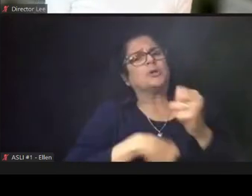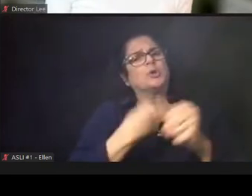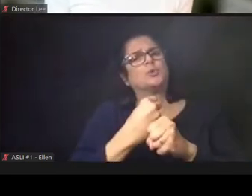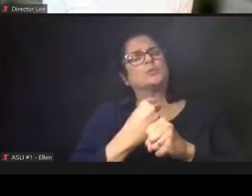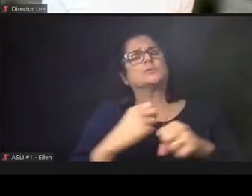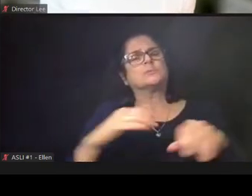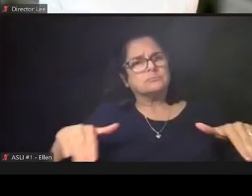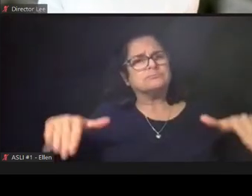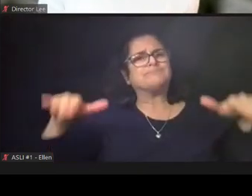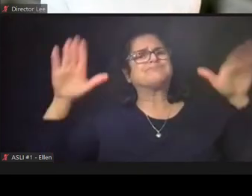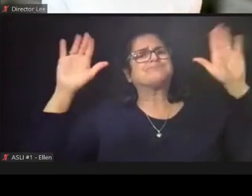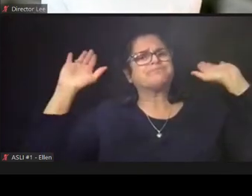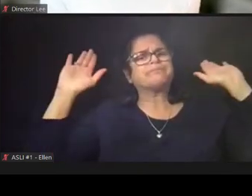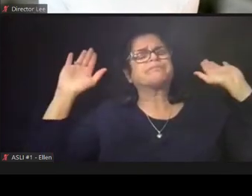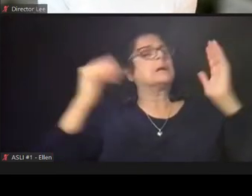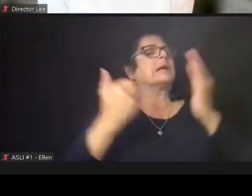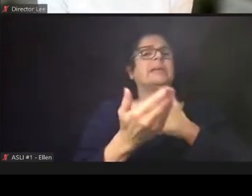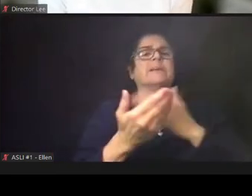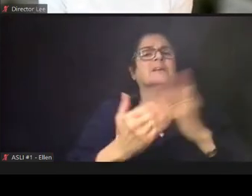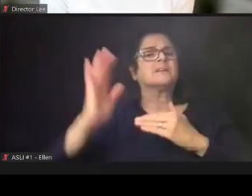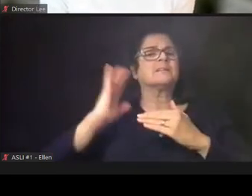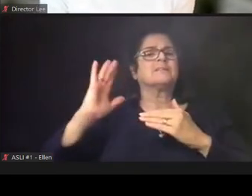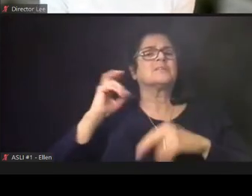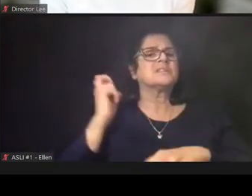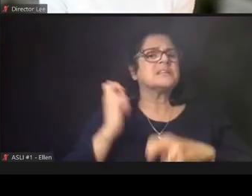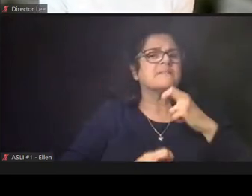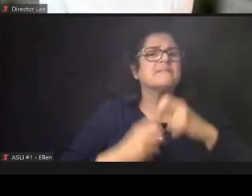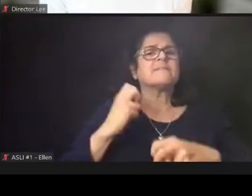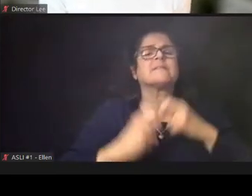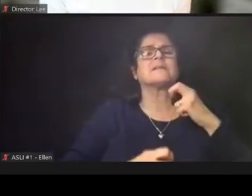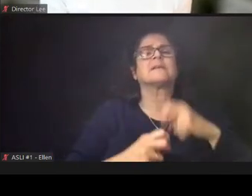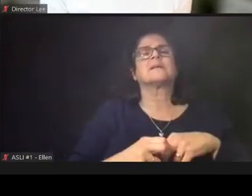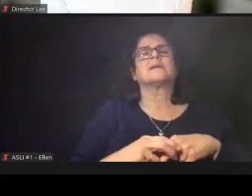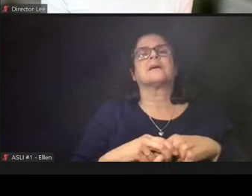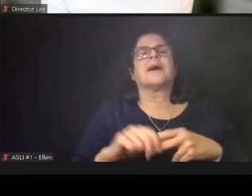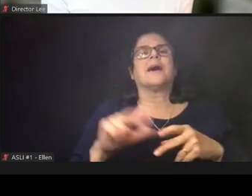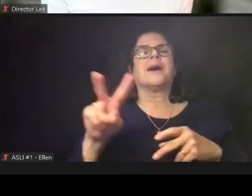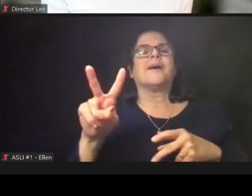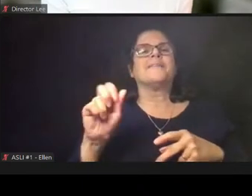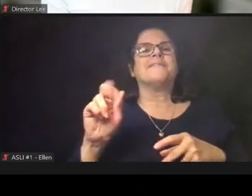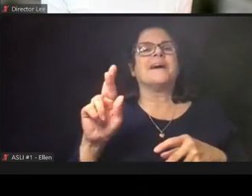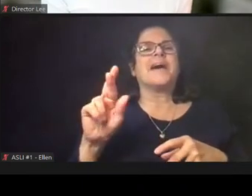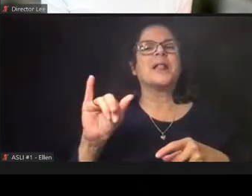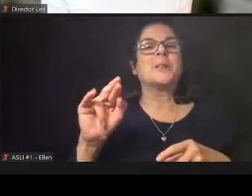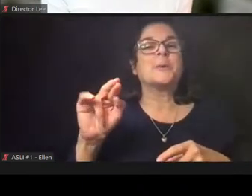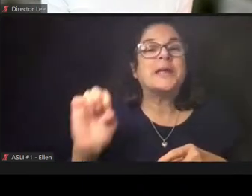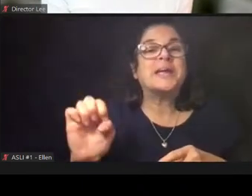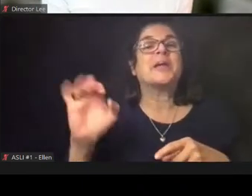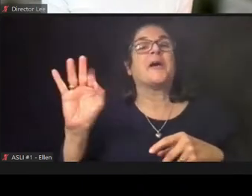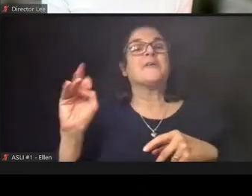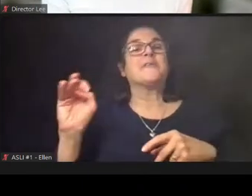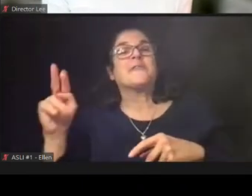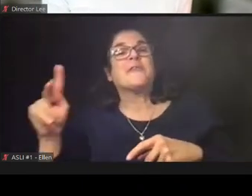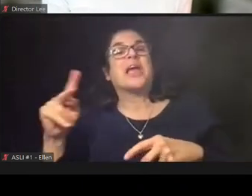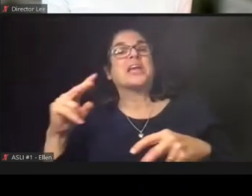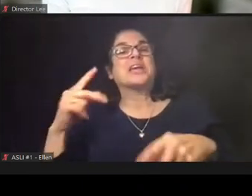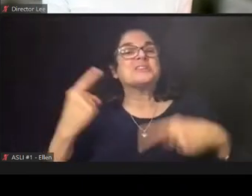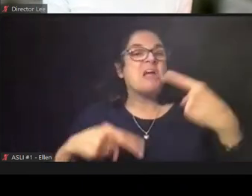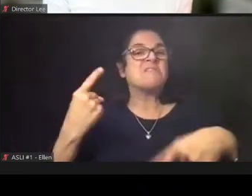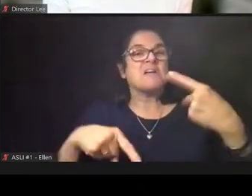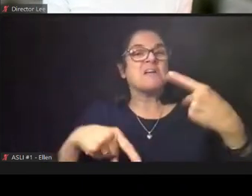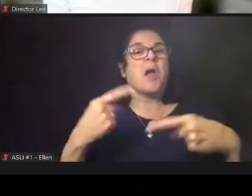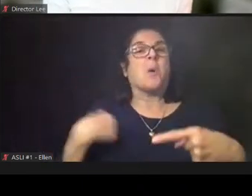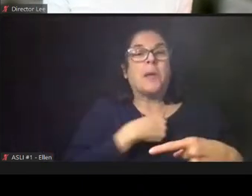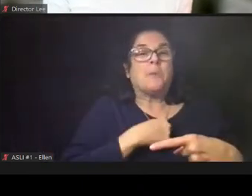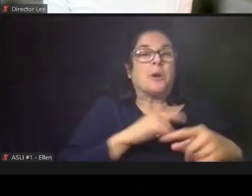even make some of the tough times back when some of the Valerie and Frank issues that they have to get in the middle of, yeah, and try to straighten out,